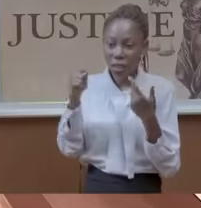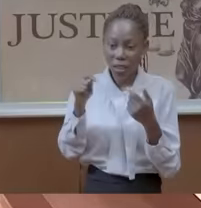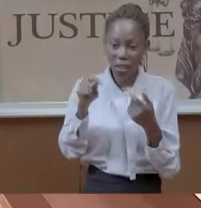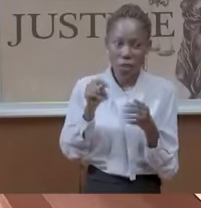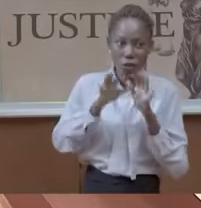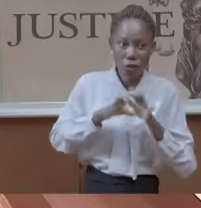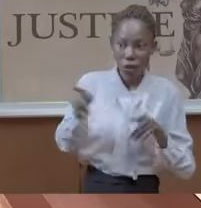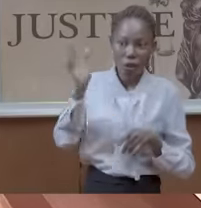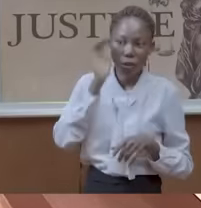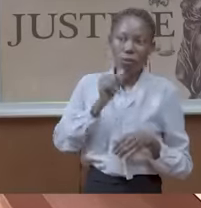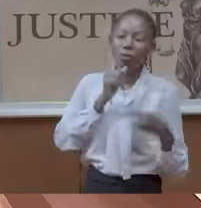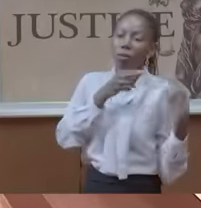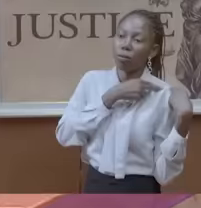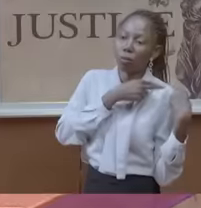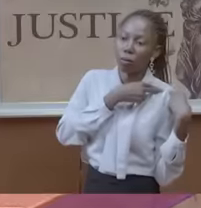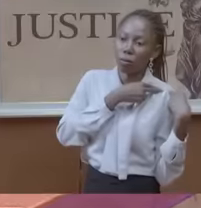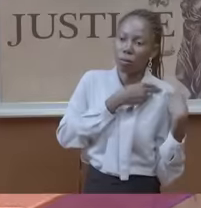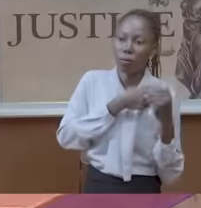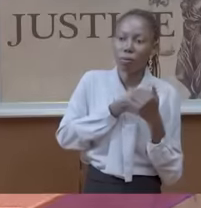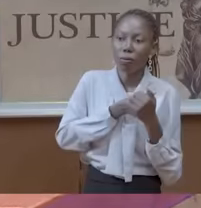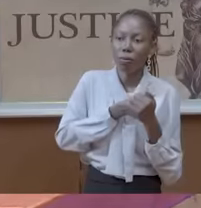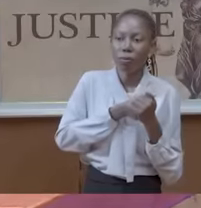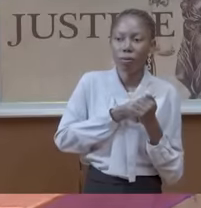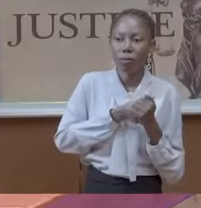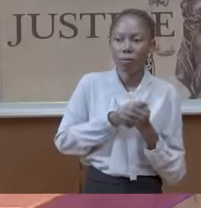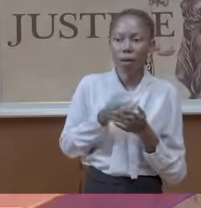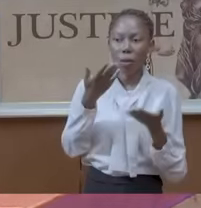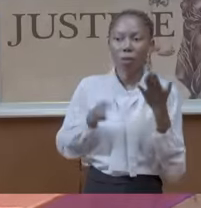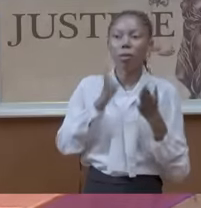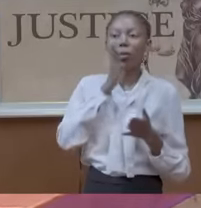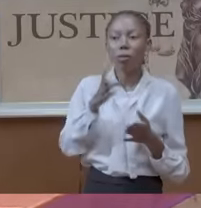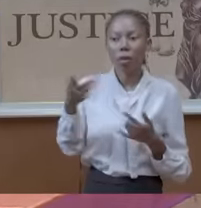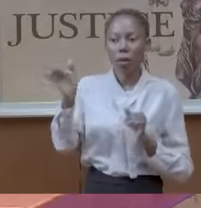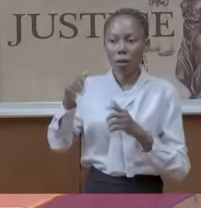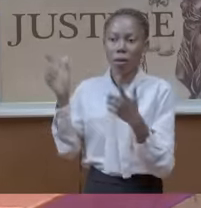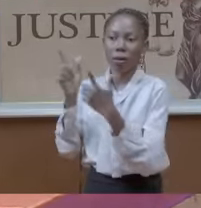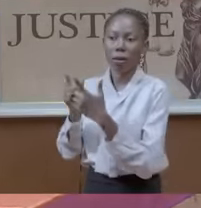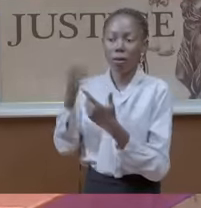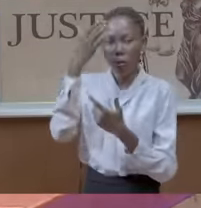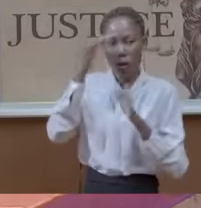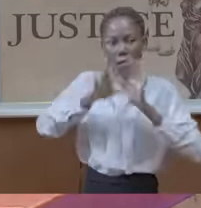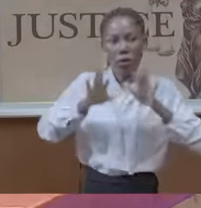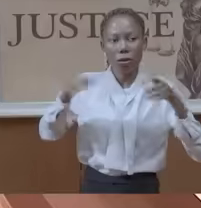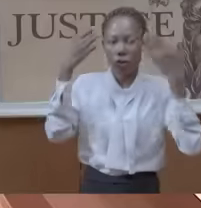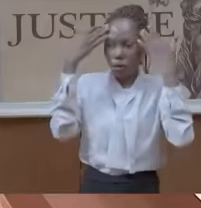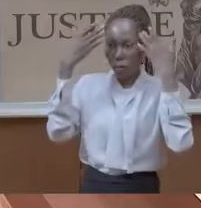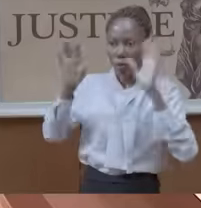grants. I said, I don't know how we are going to go. Maybe there is a place they can be. No, sure. They don't know where he.